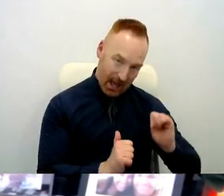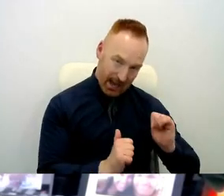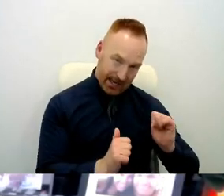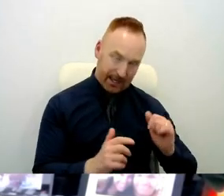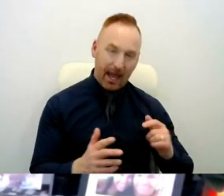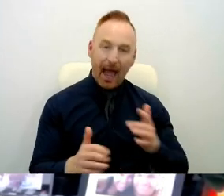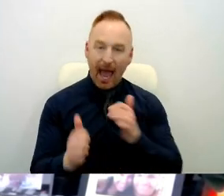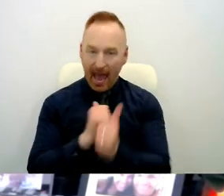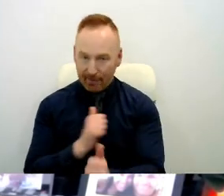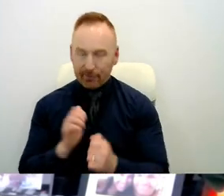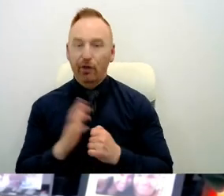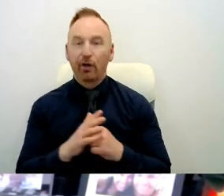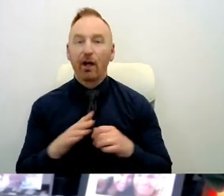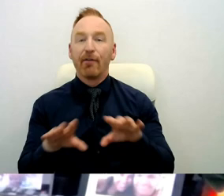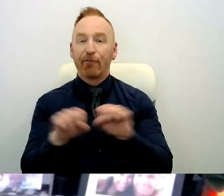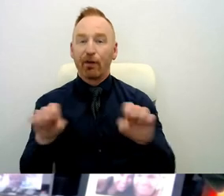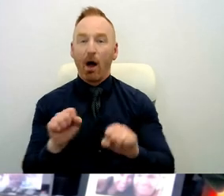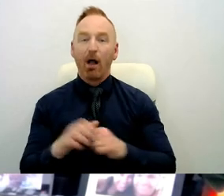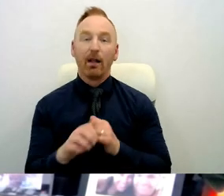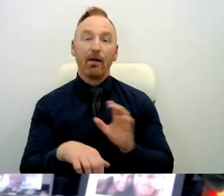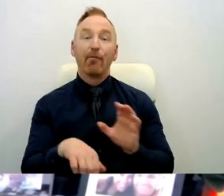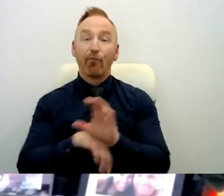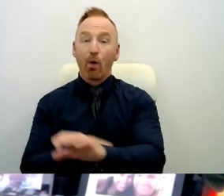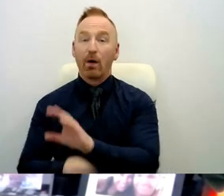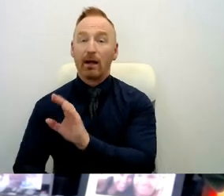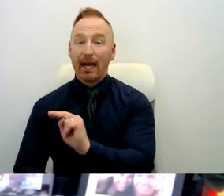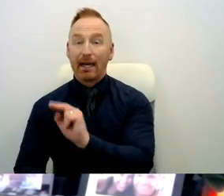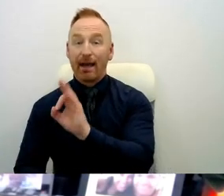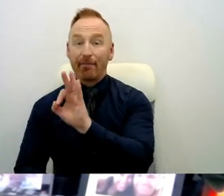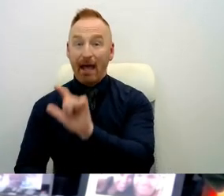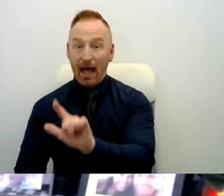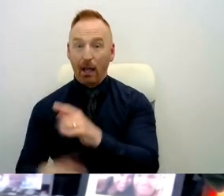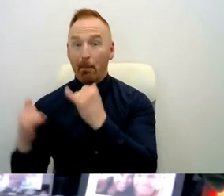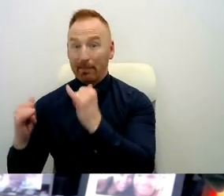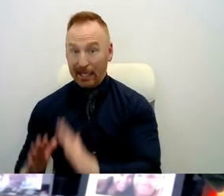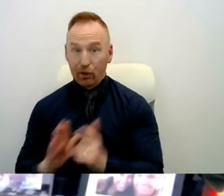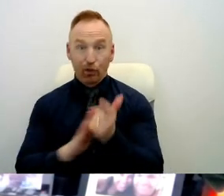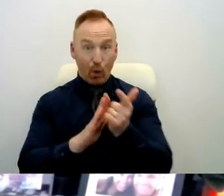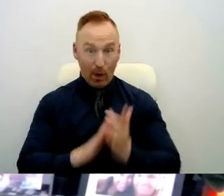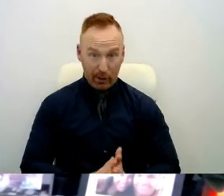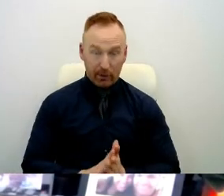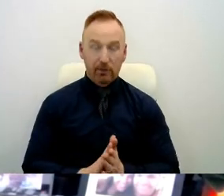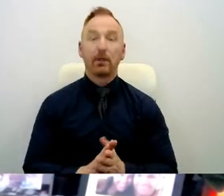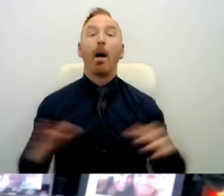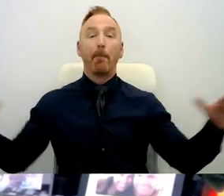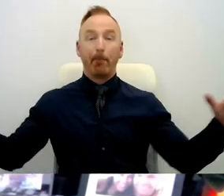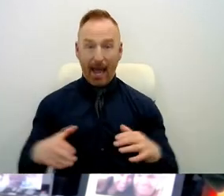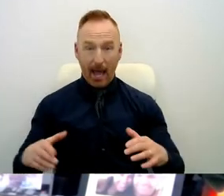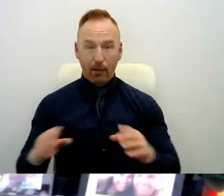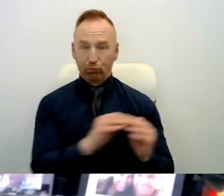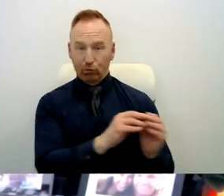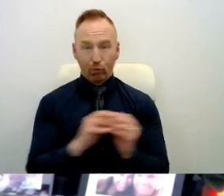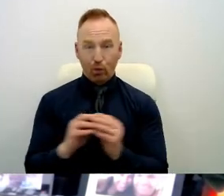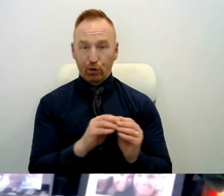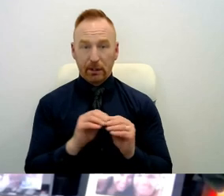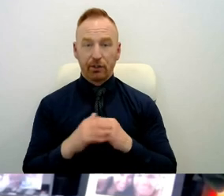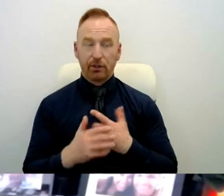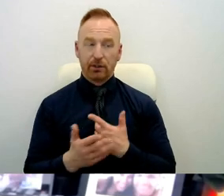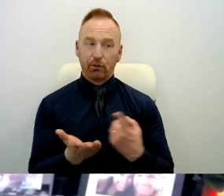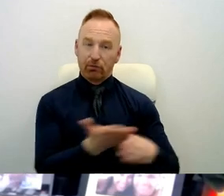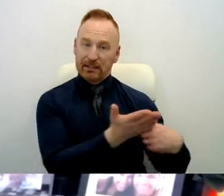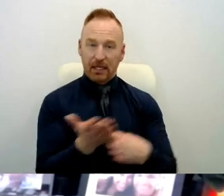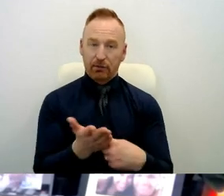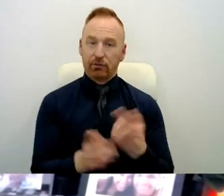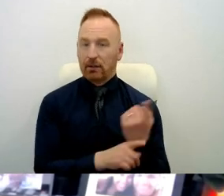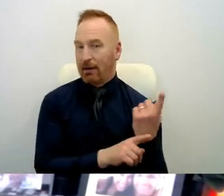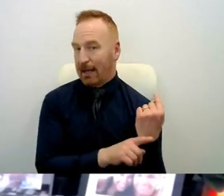football, forced the NFL players, lawyers, back to the negotiating table last year. So